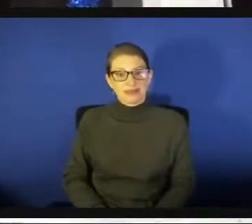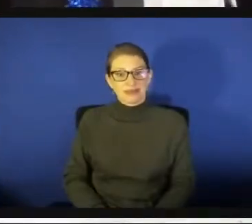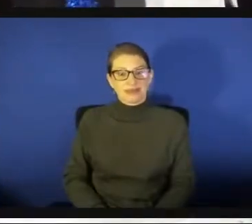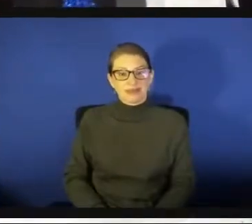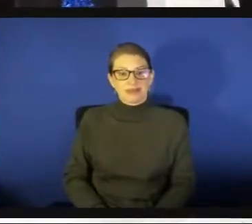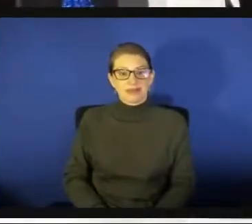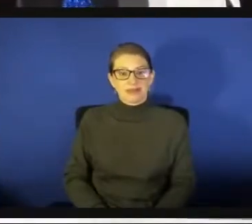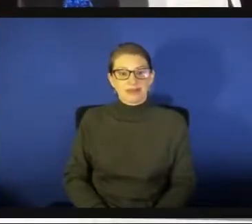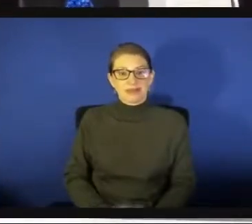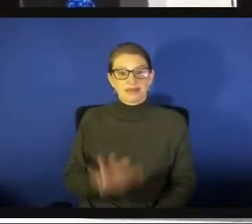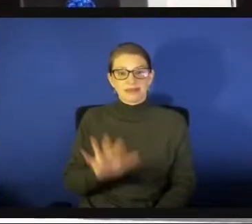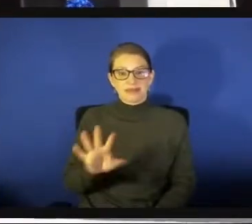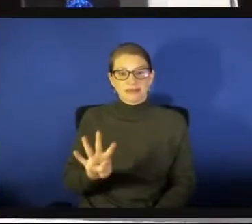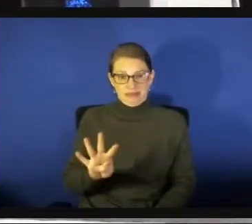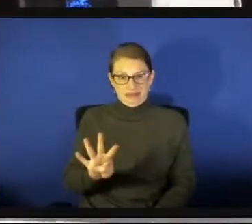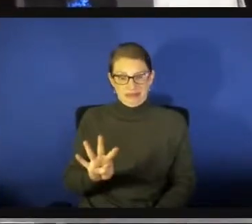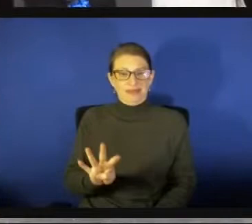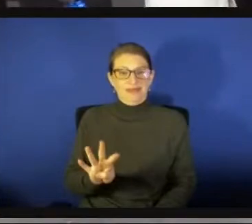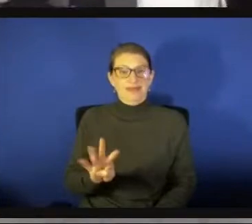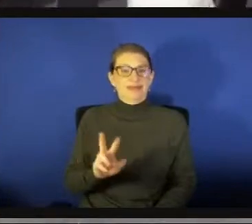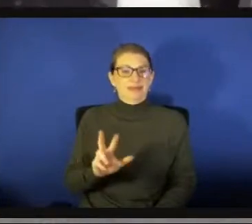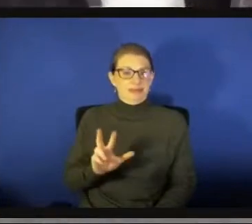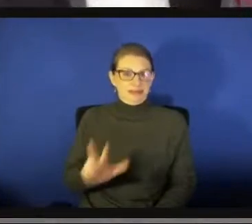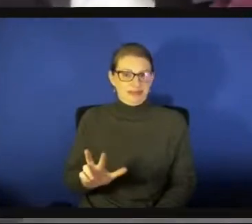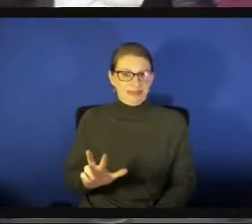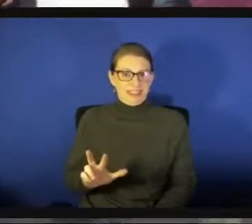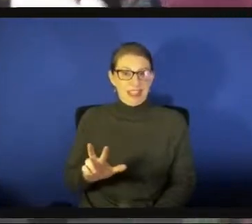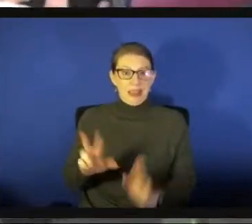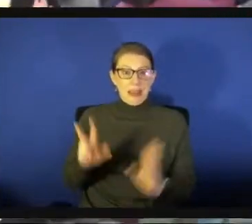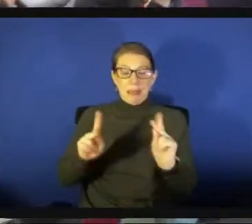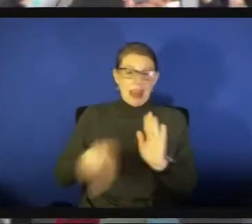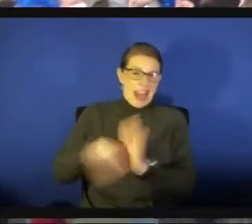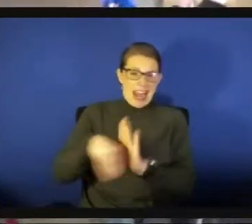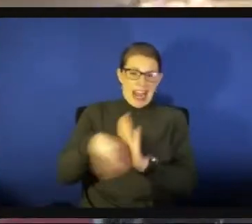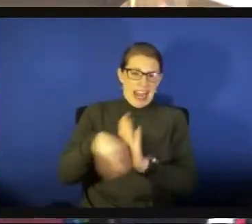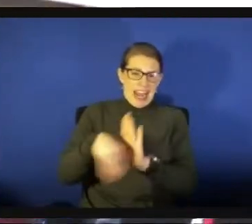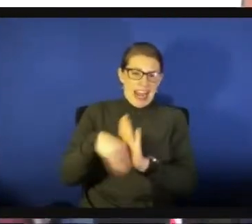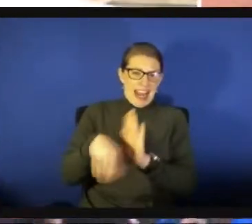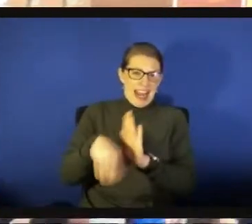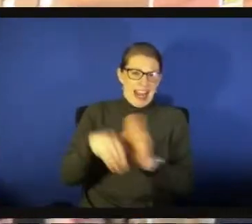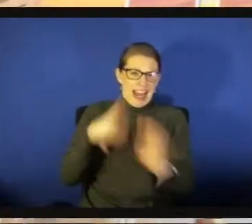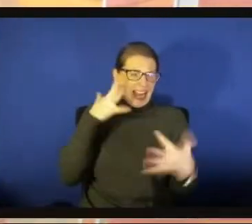5, 4, 3, 2,